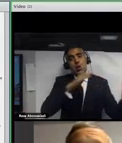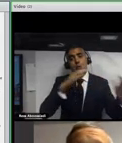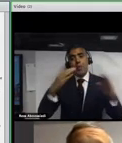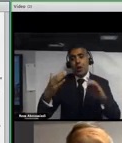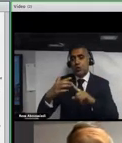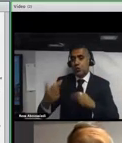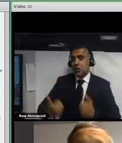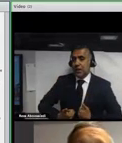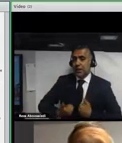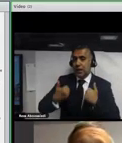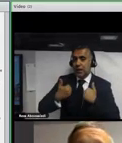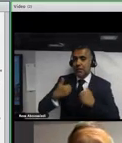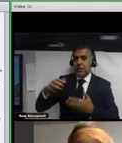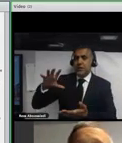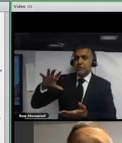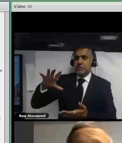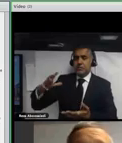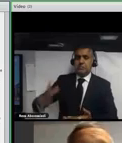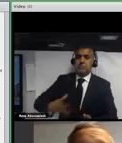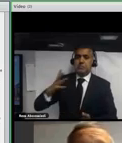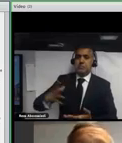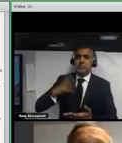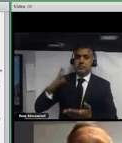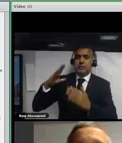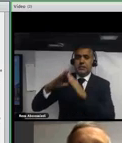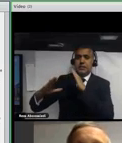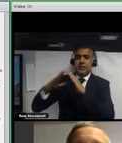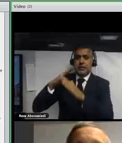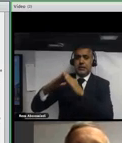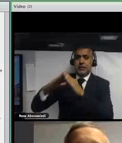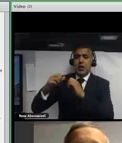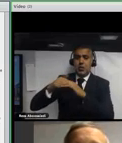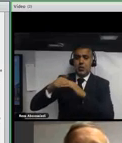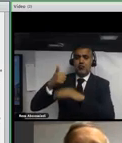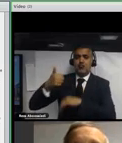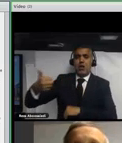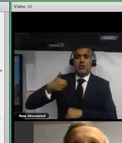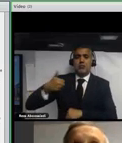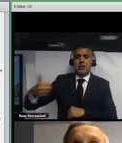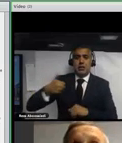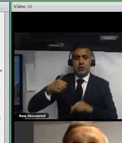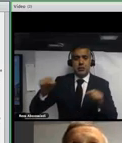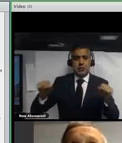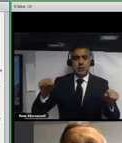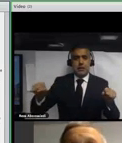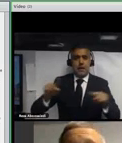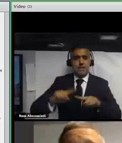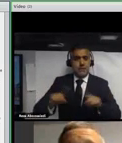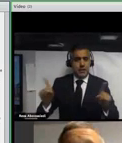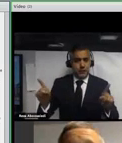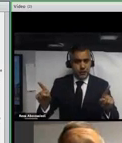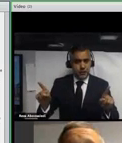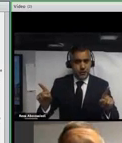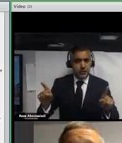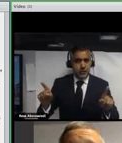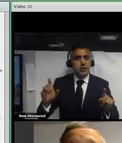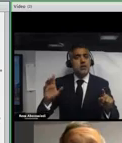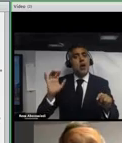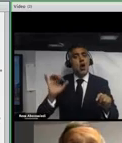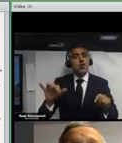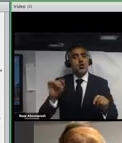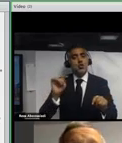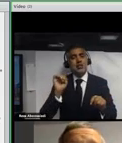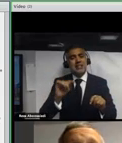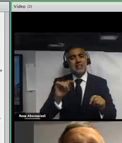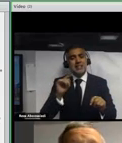a downtown modern city with accessible public transportation. There's something else I would call this diagram, and